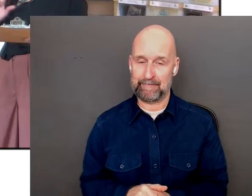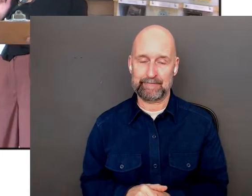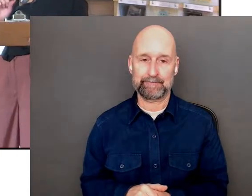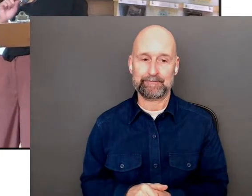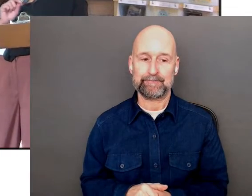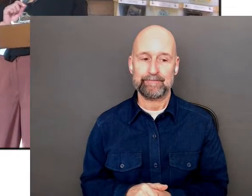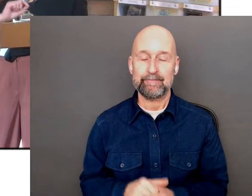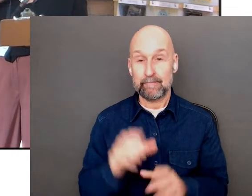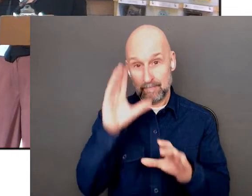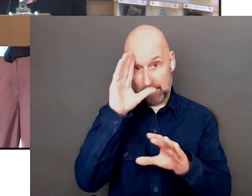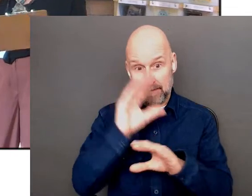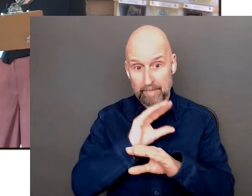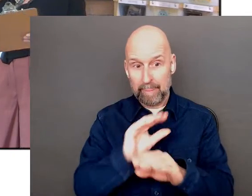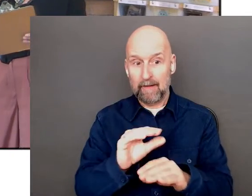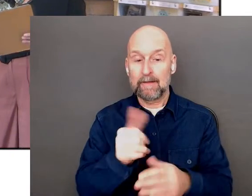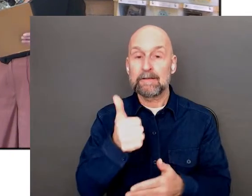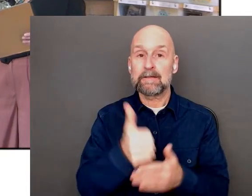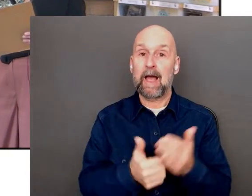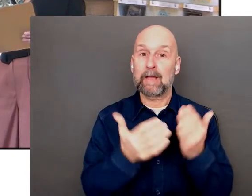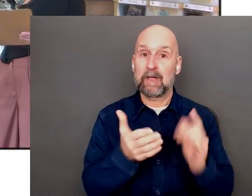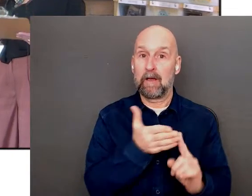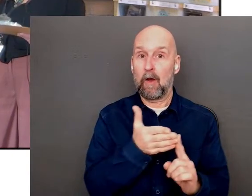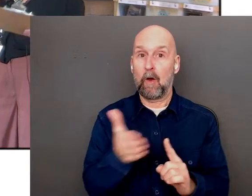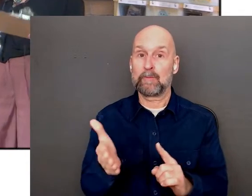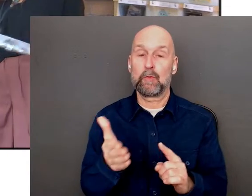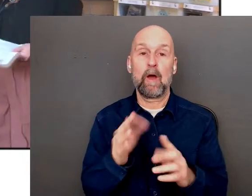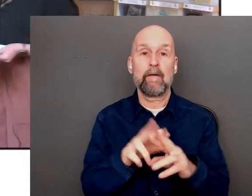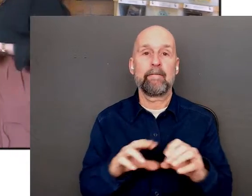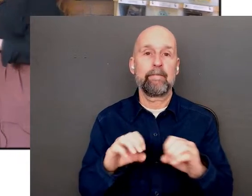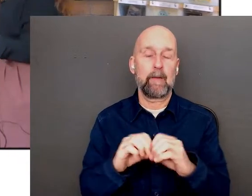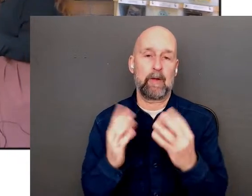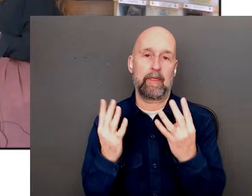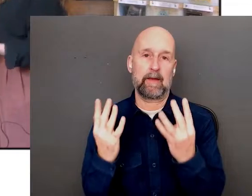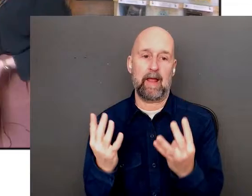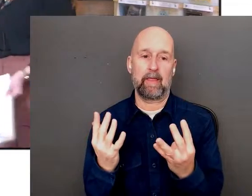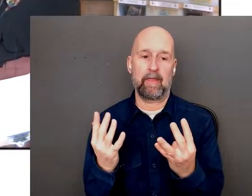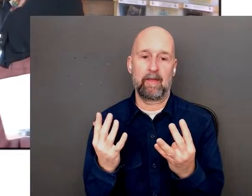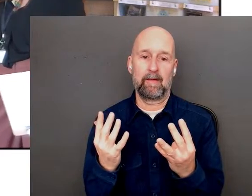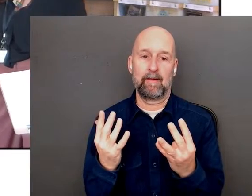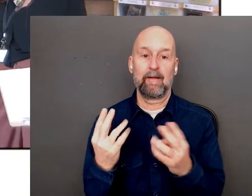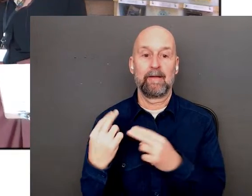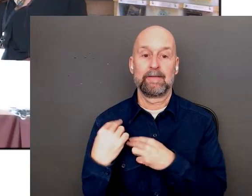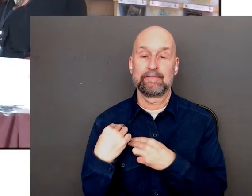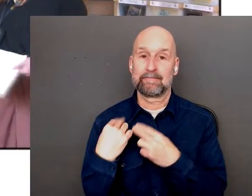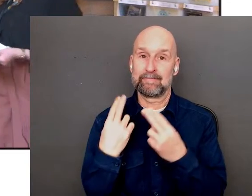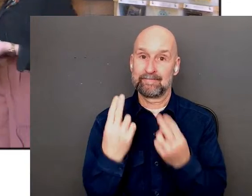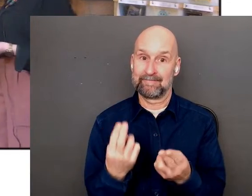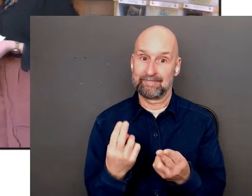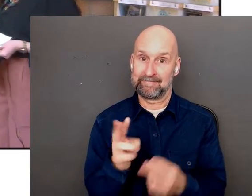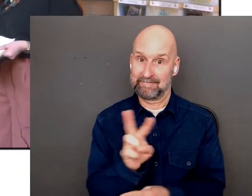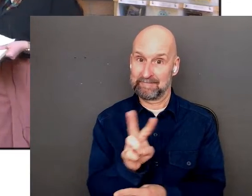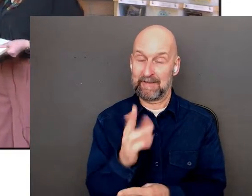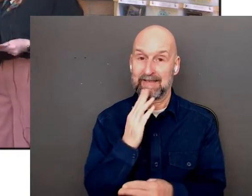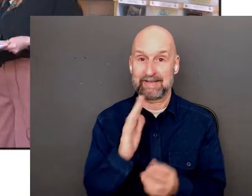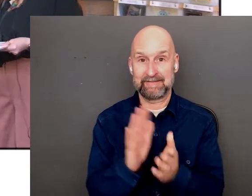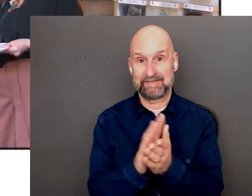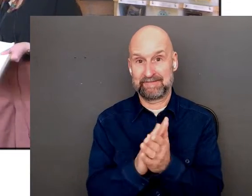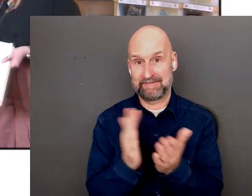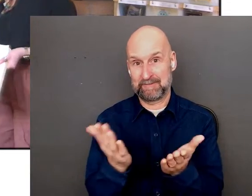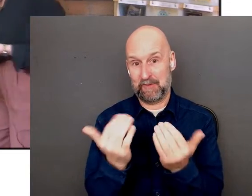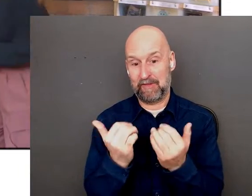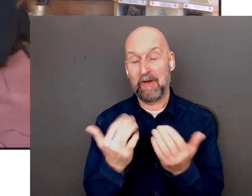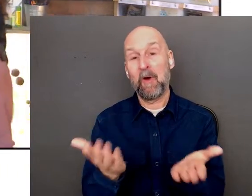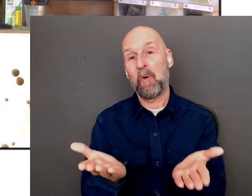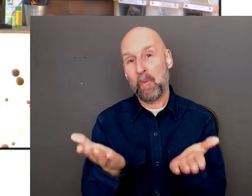know, it's from today until the 9th of Feb. And without further ado, please join me and give a very warm welcome